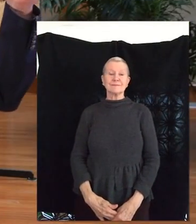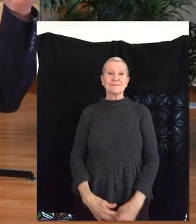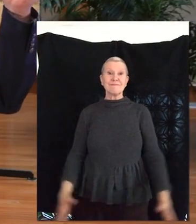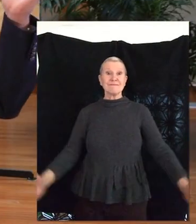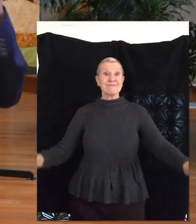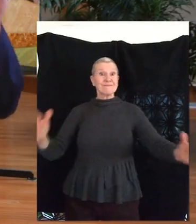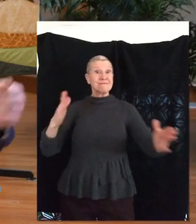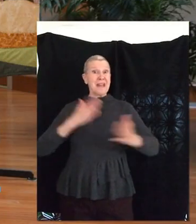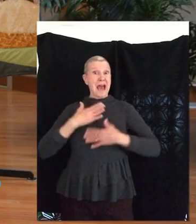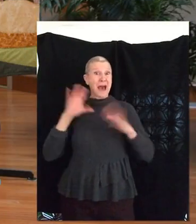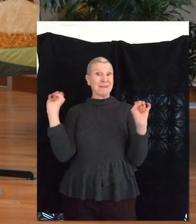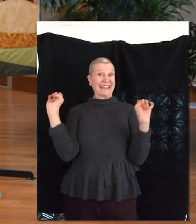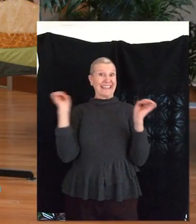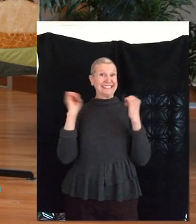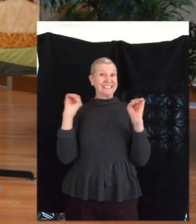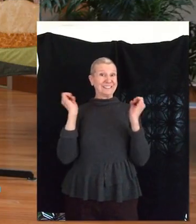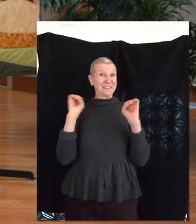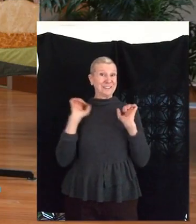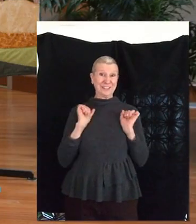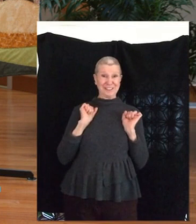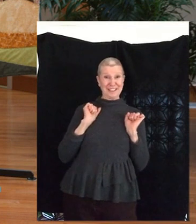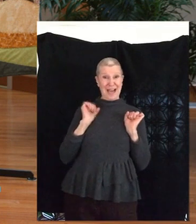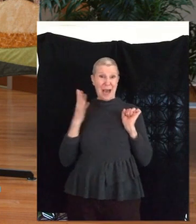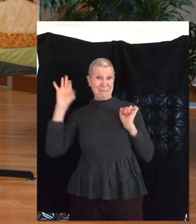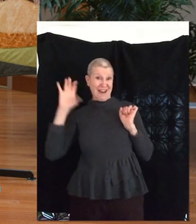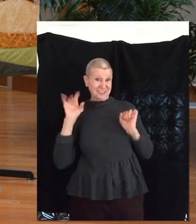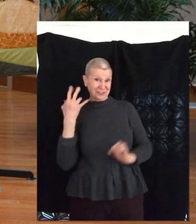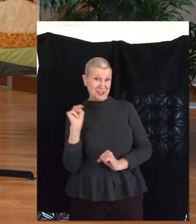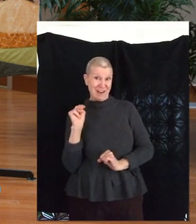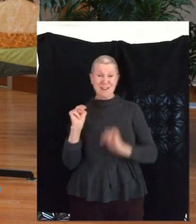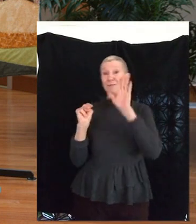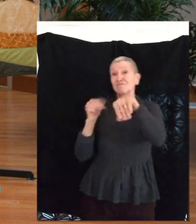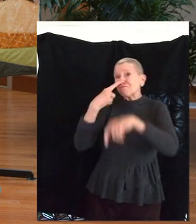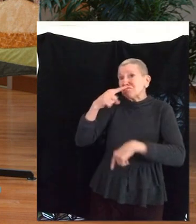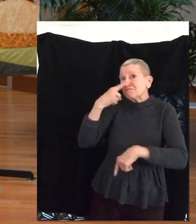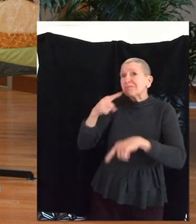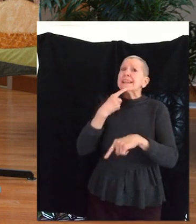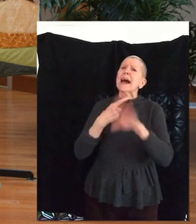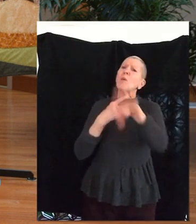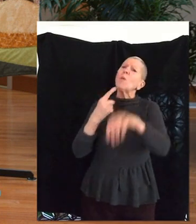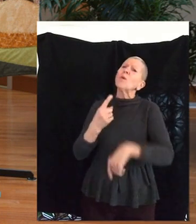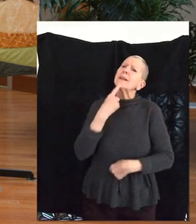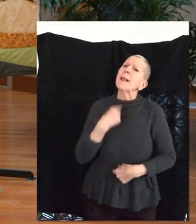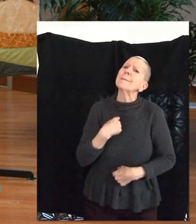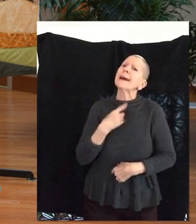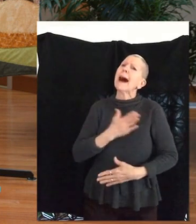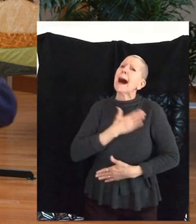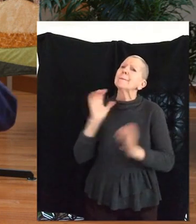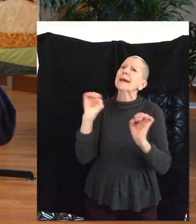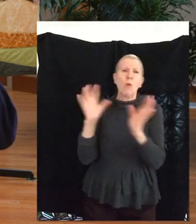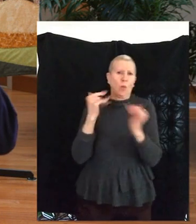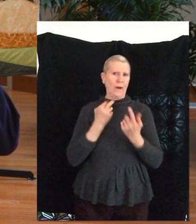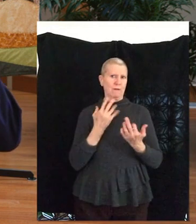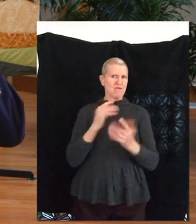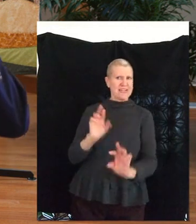Happy Easter! Hi, kids. I'm Pastor John. Would you say Happy Easter, Pastor John, to me? I would love that. On the count of three, wait,